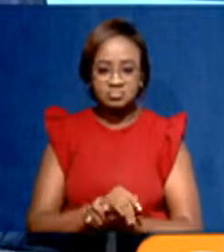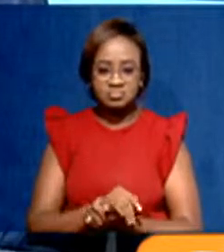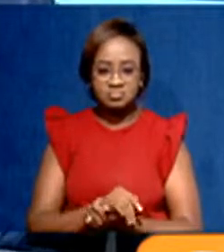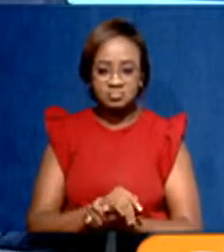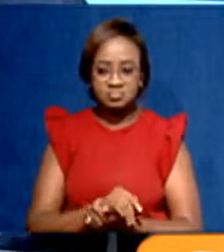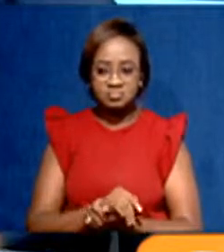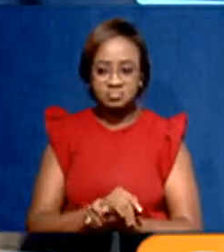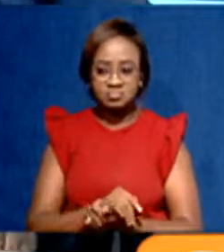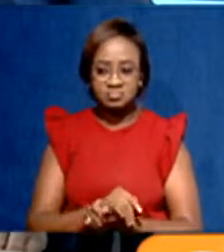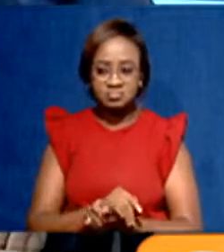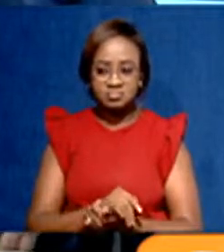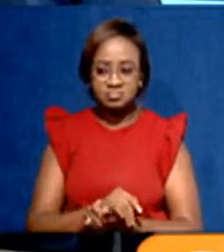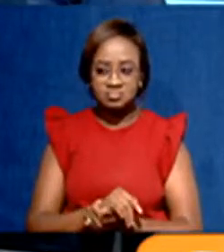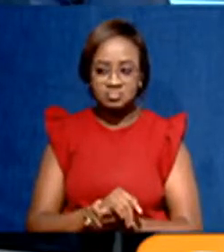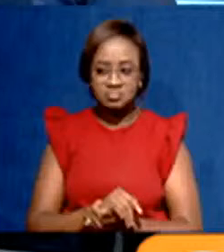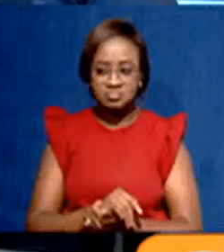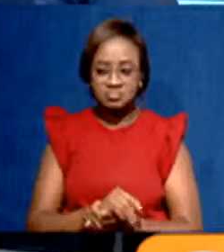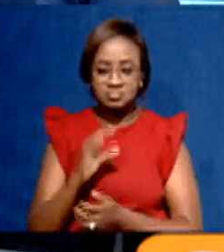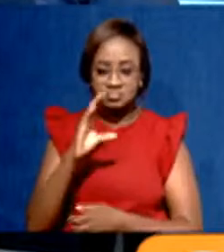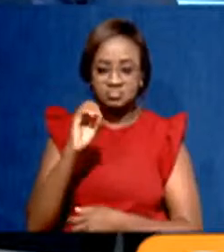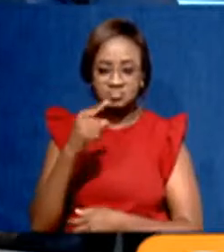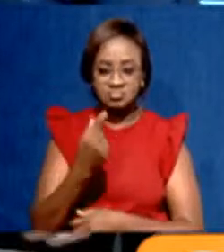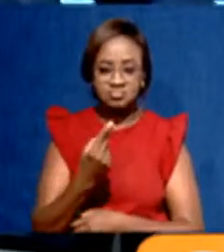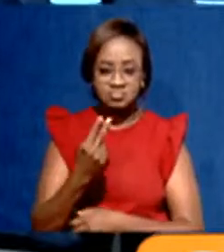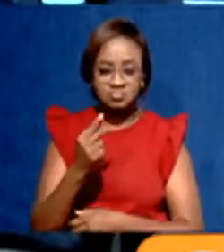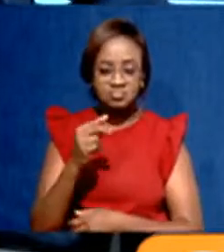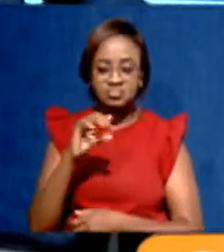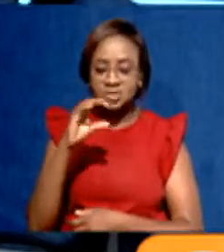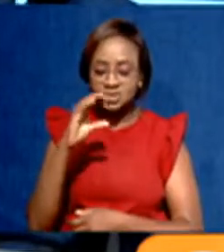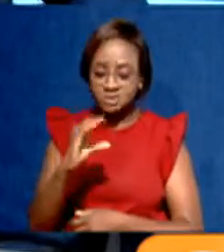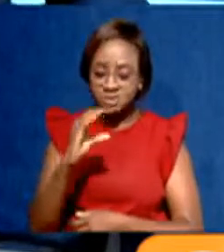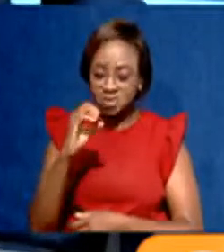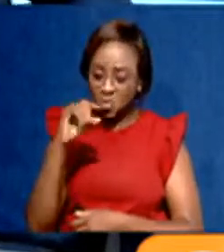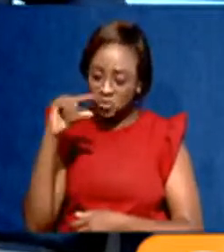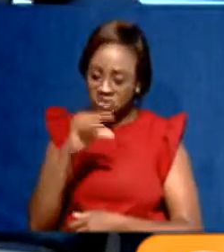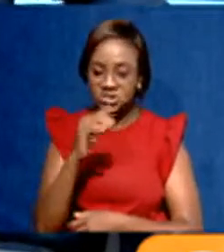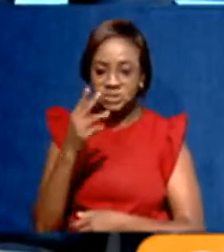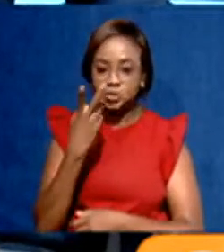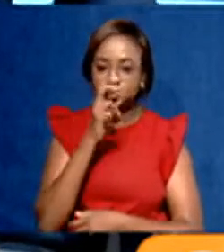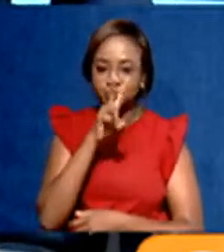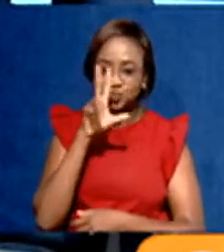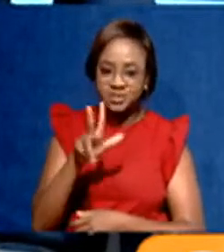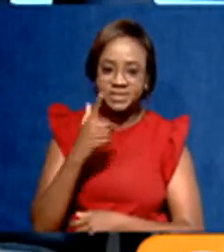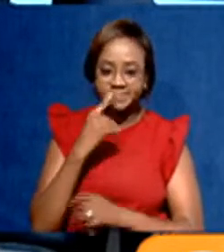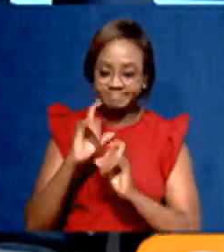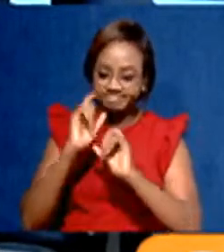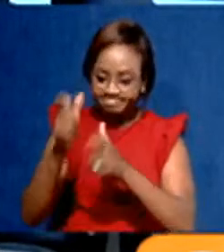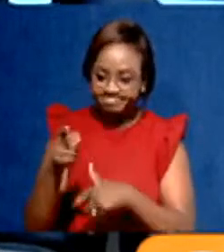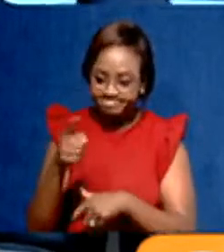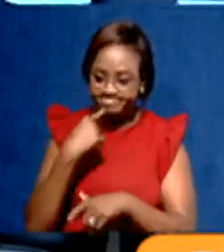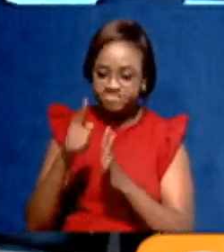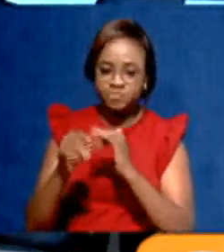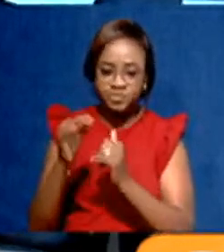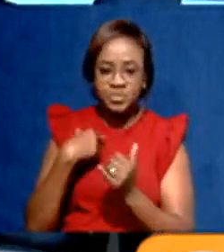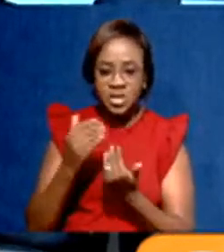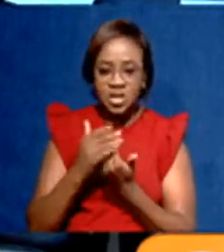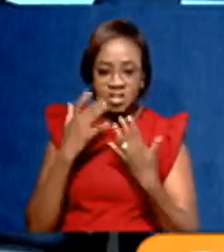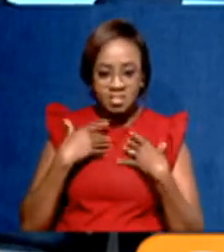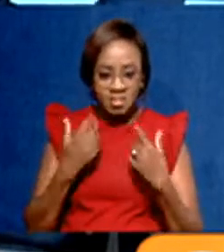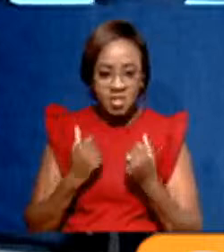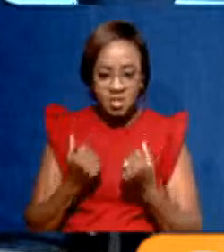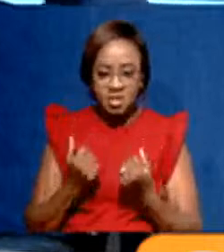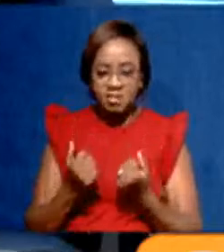awarded by the Council of Governors in 2023 for his innovative approach to healthcare and service